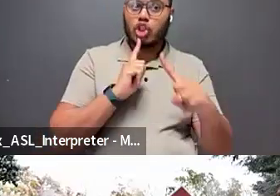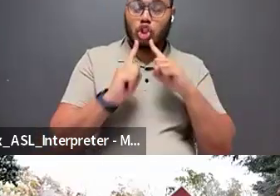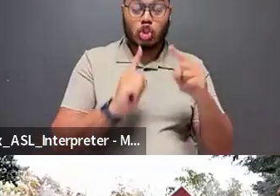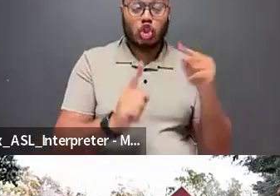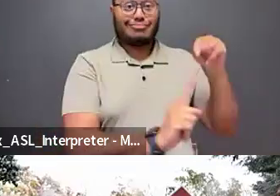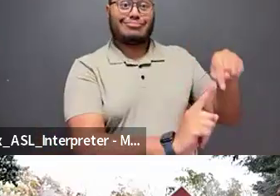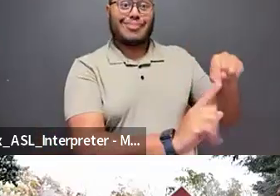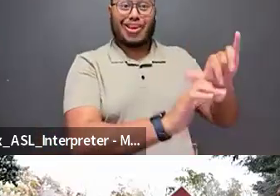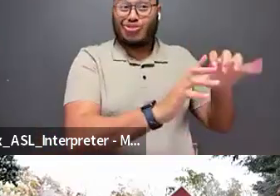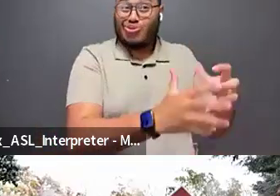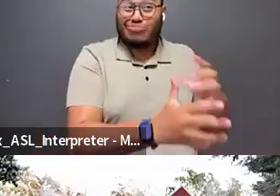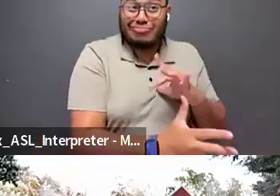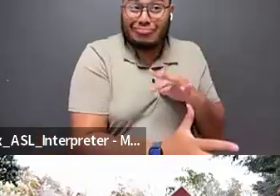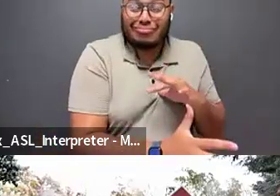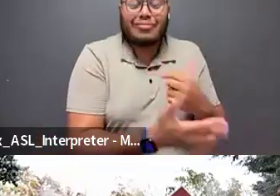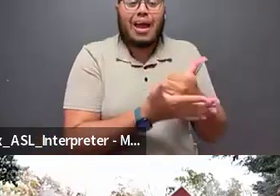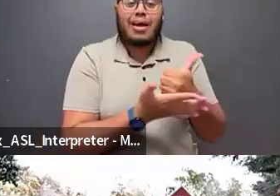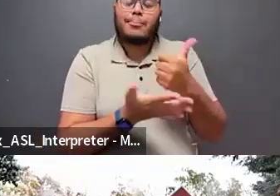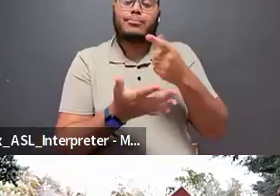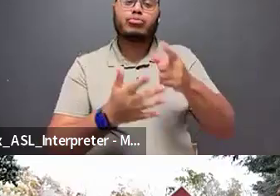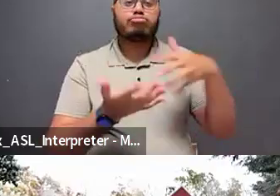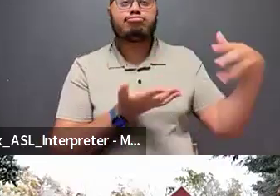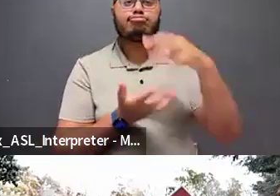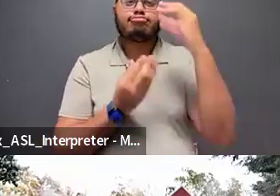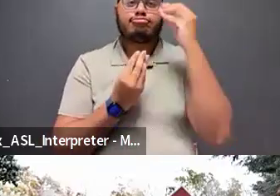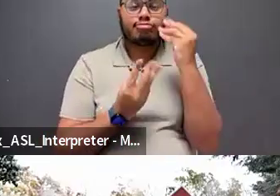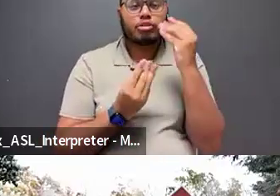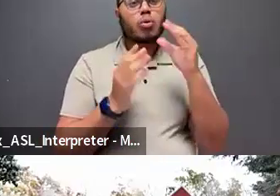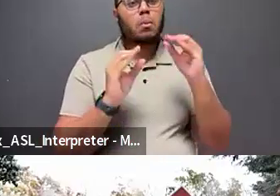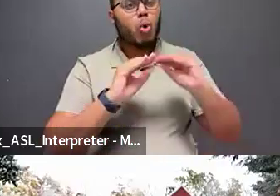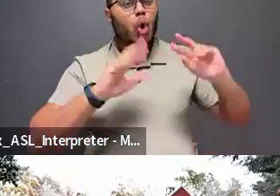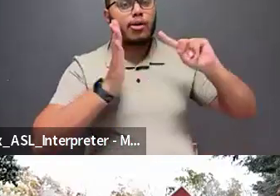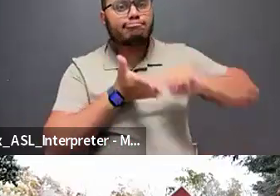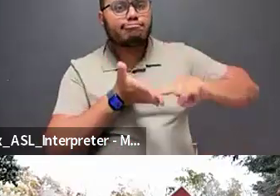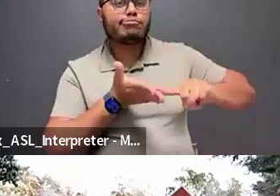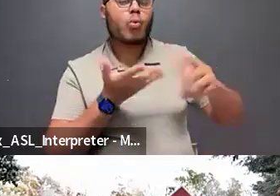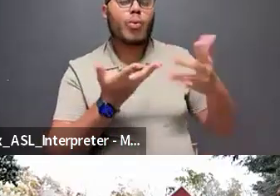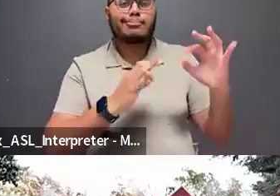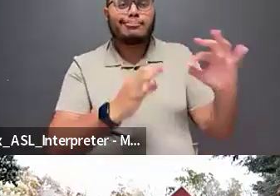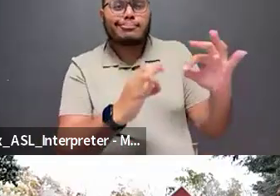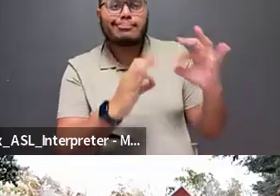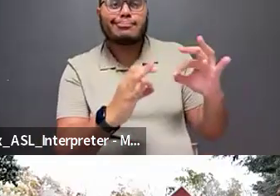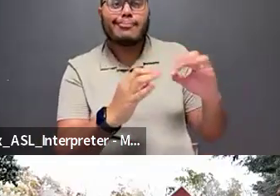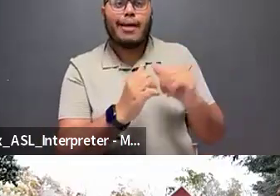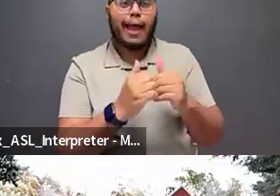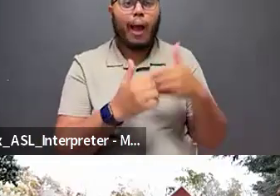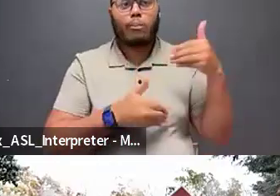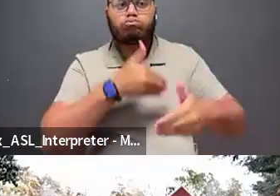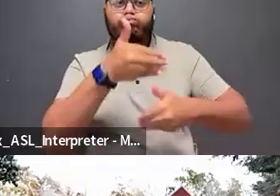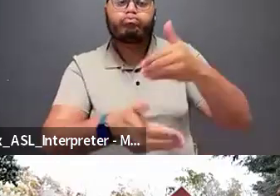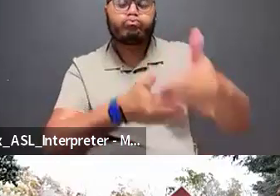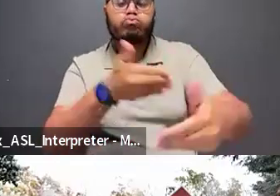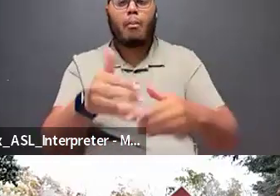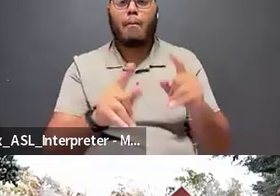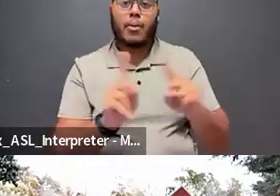a way to collect information and do more prior research on what would be ideal and an ideal way of moving forward. But yeah,